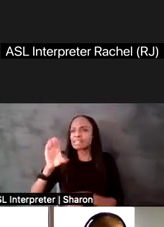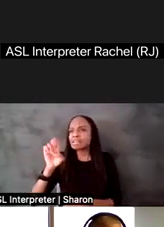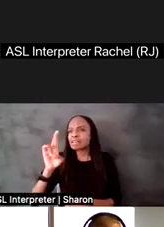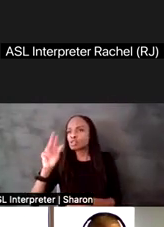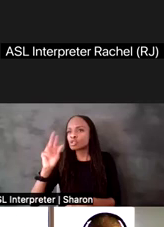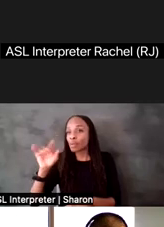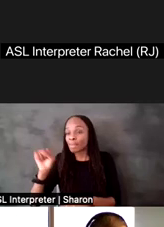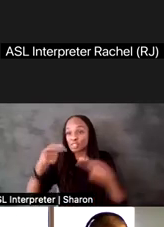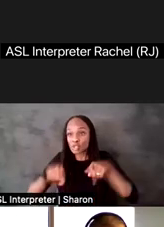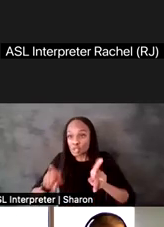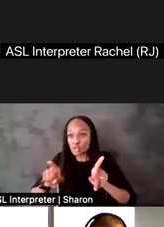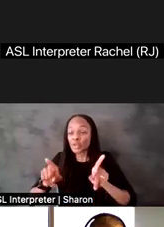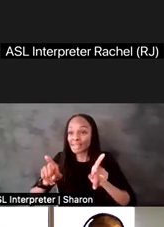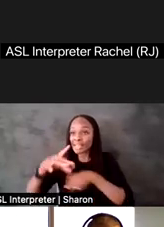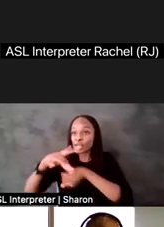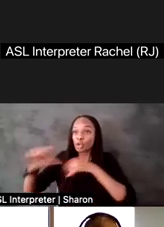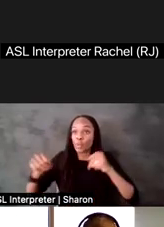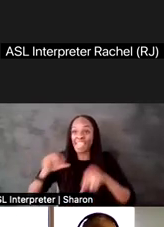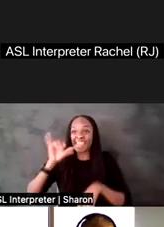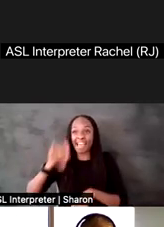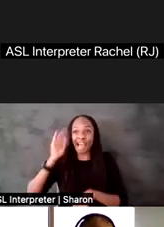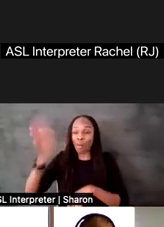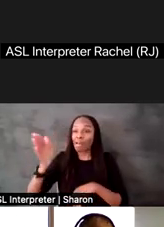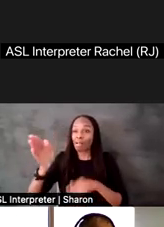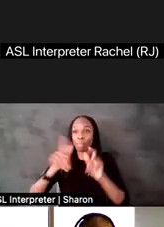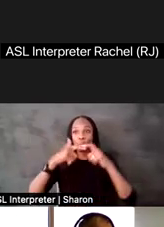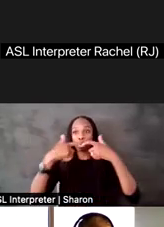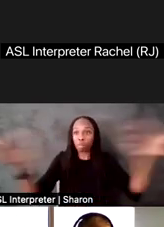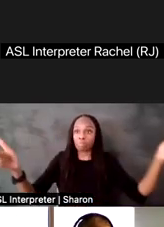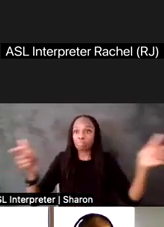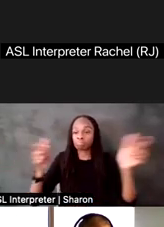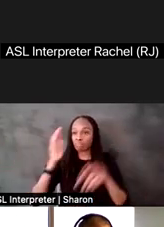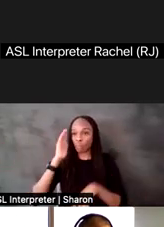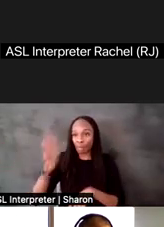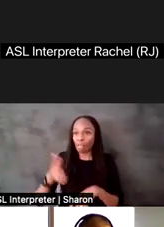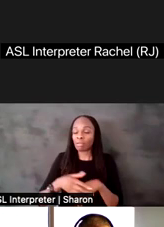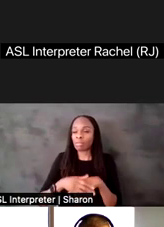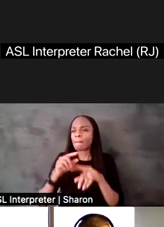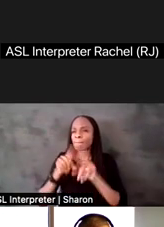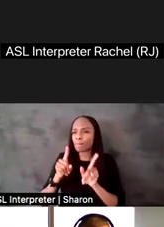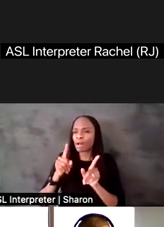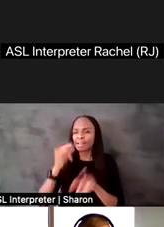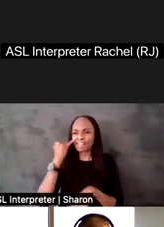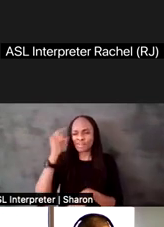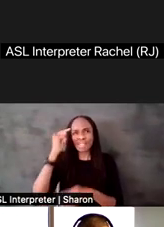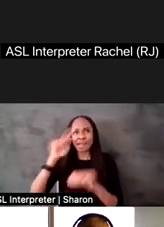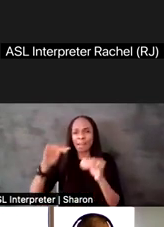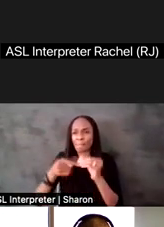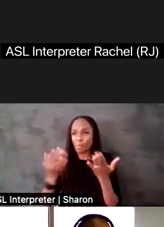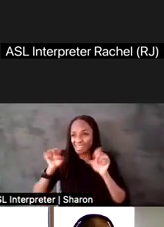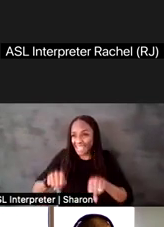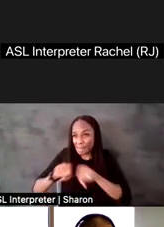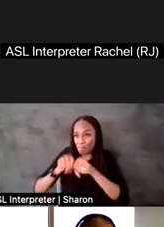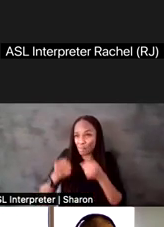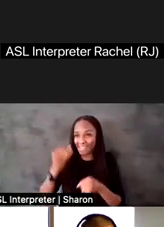those things are going to fly right out. So one mitigating thing is, could you consider taking those heavy, valuable, breakable things and